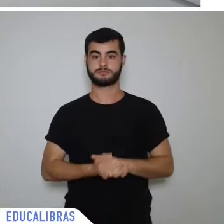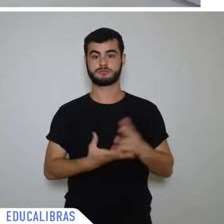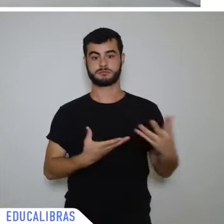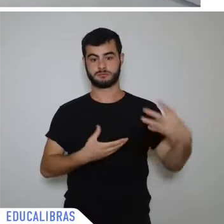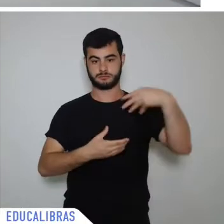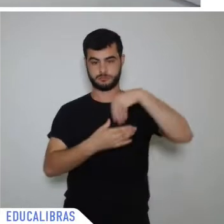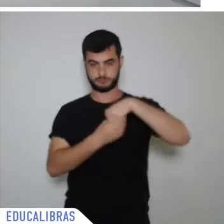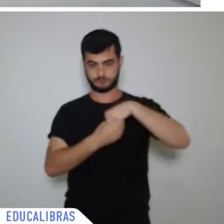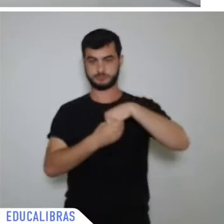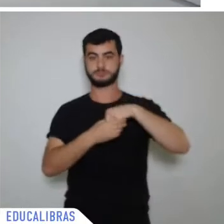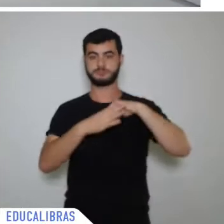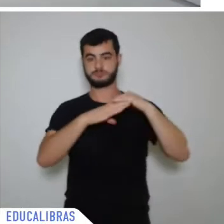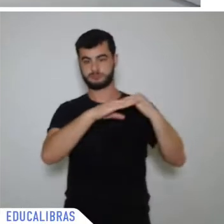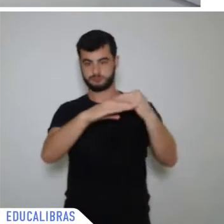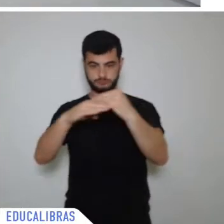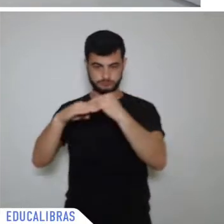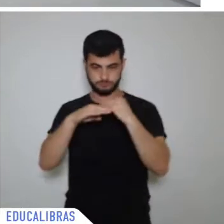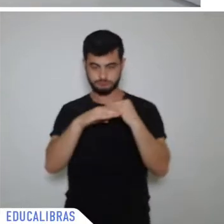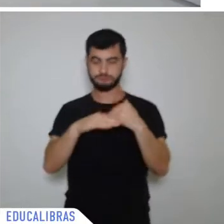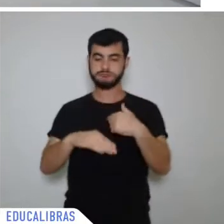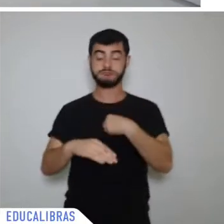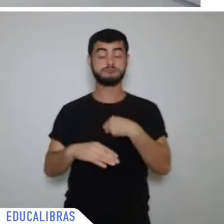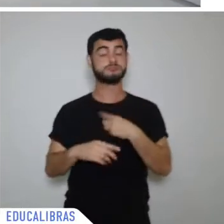I believe that having that as a black